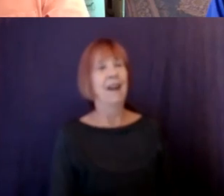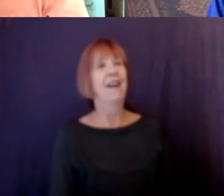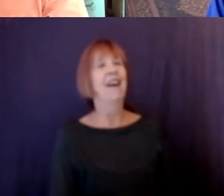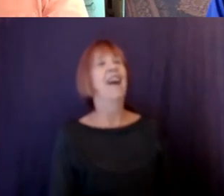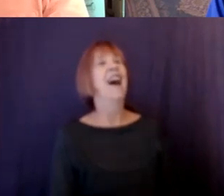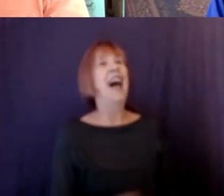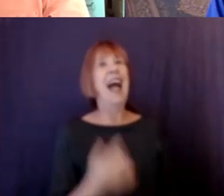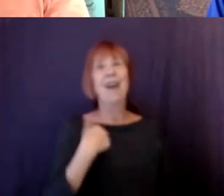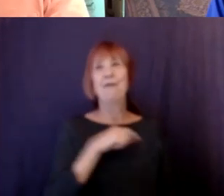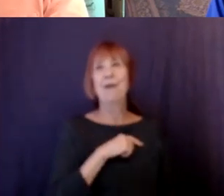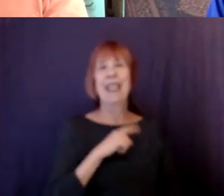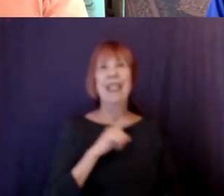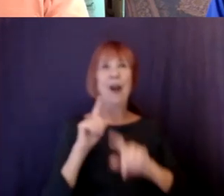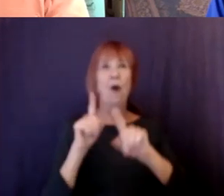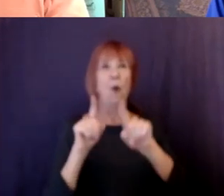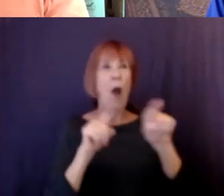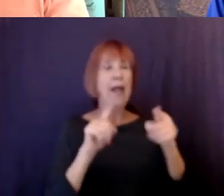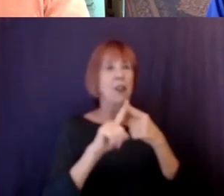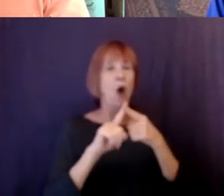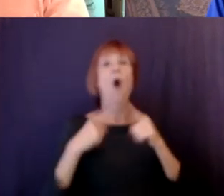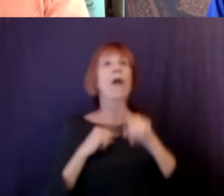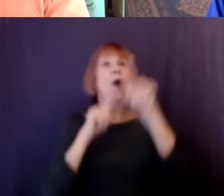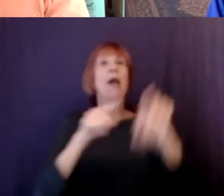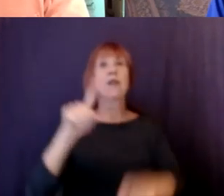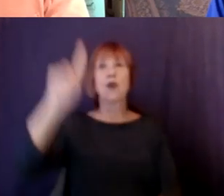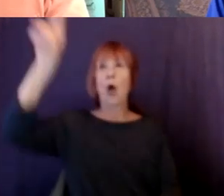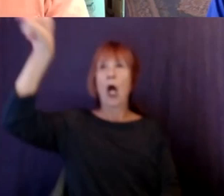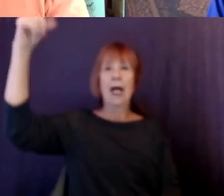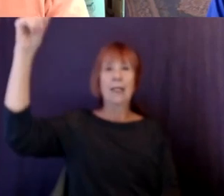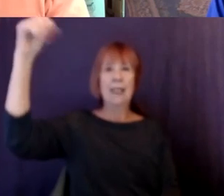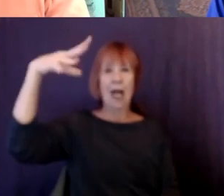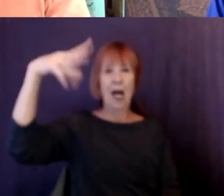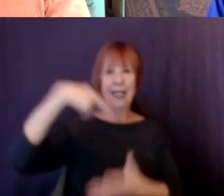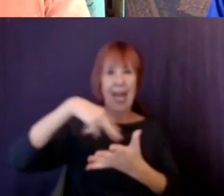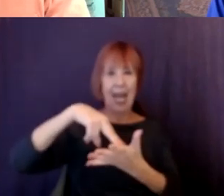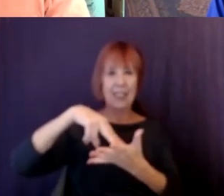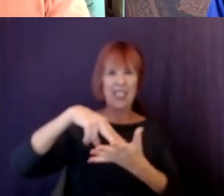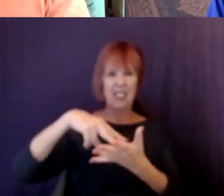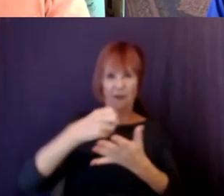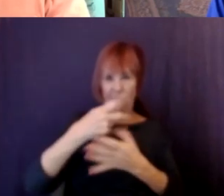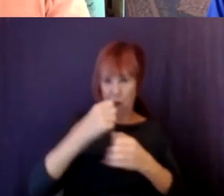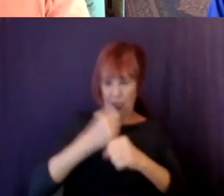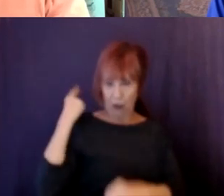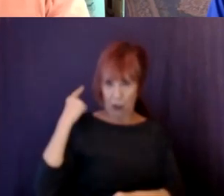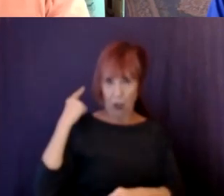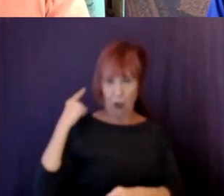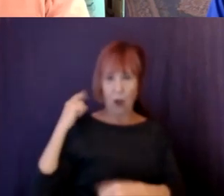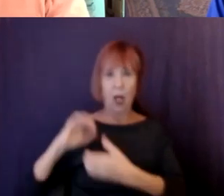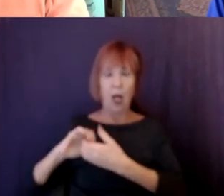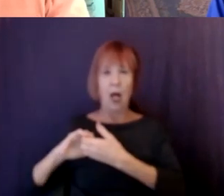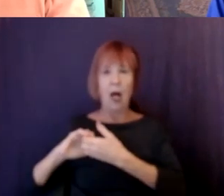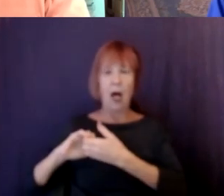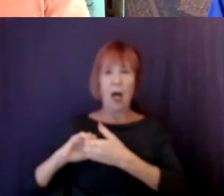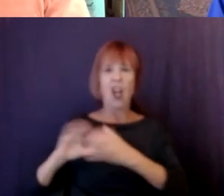But we went to Sundance a few years ago as kind of in a cohort of, you know,